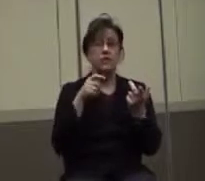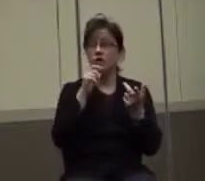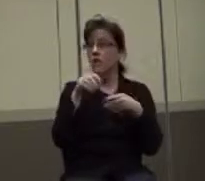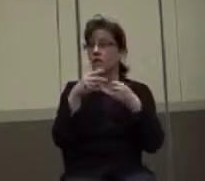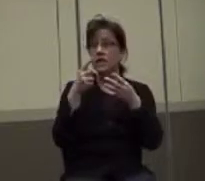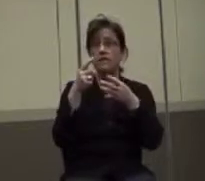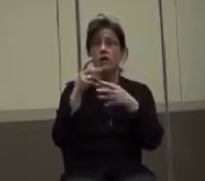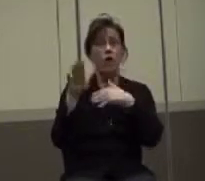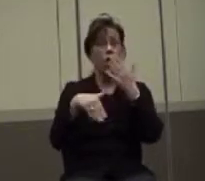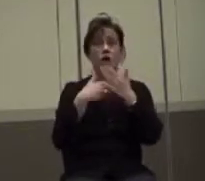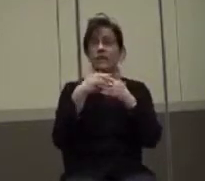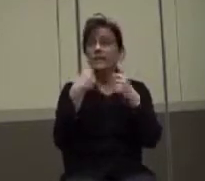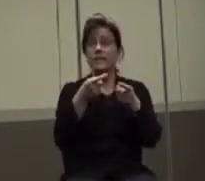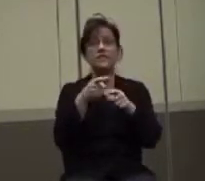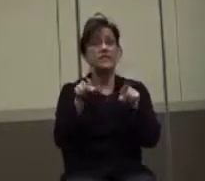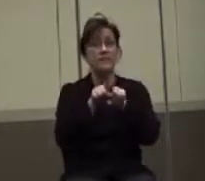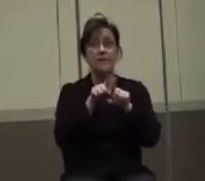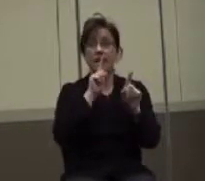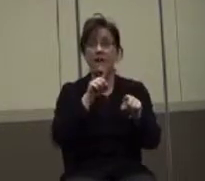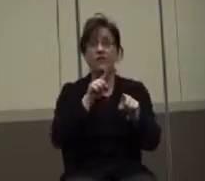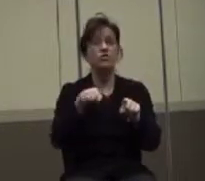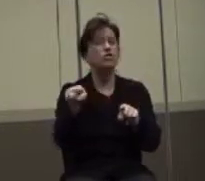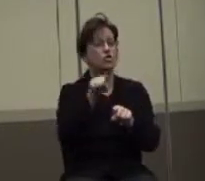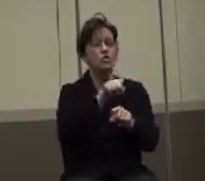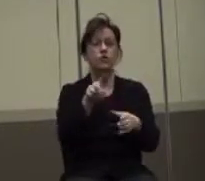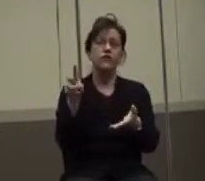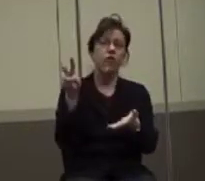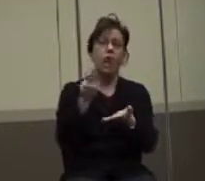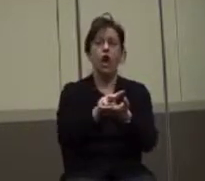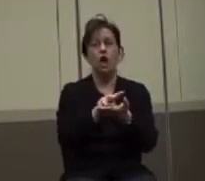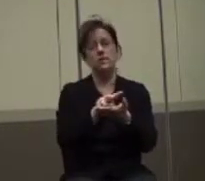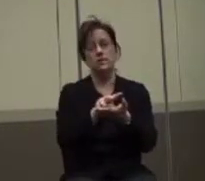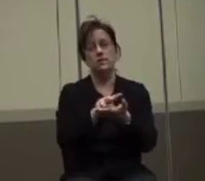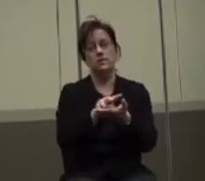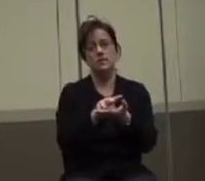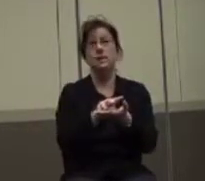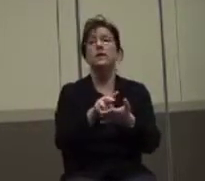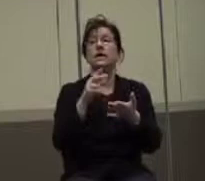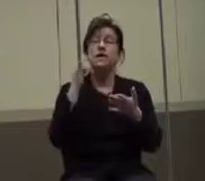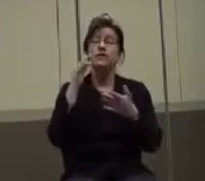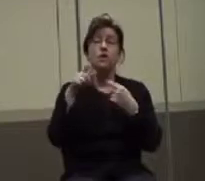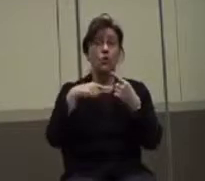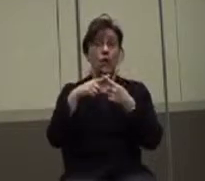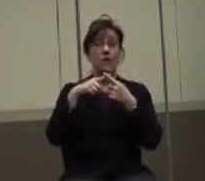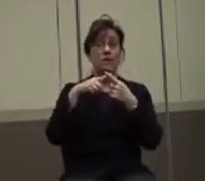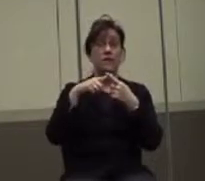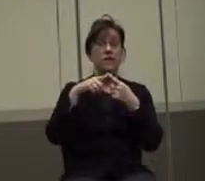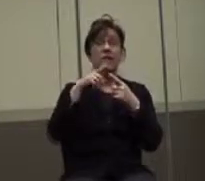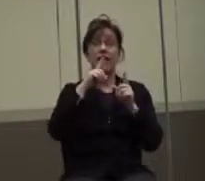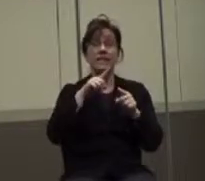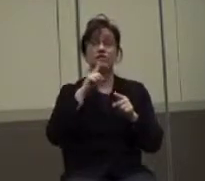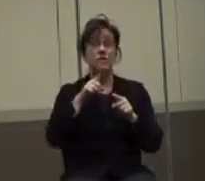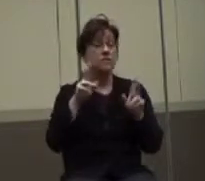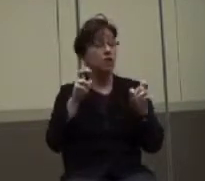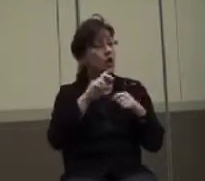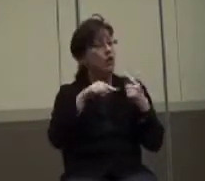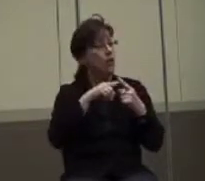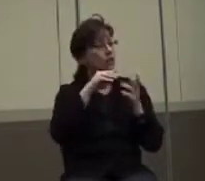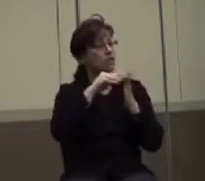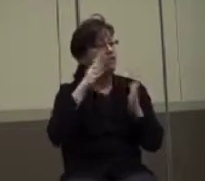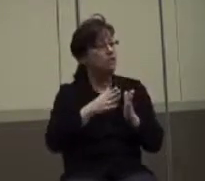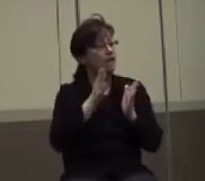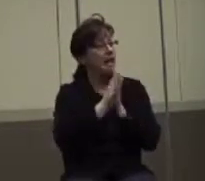answer, you have lost. And if it's when the student asks for it, you will lose. Okay? Because again, if